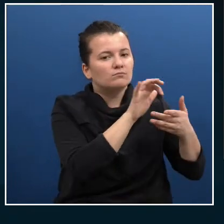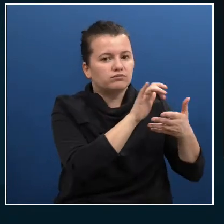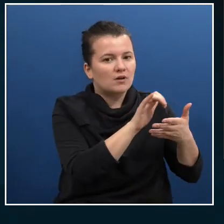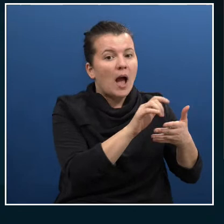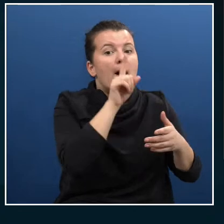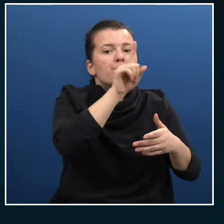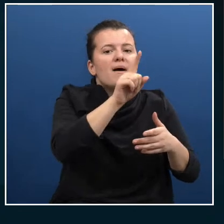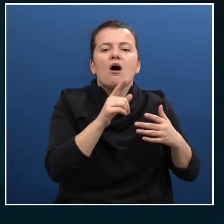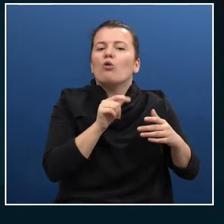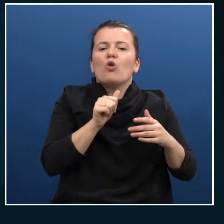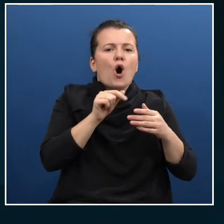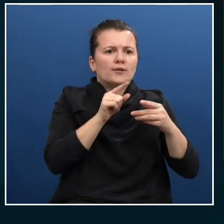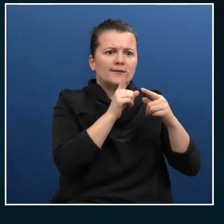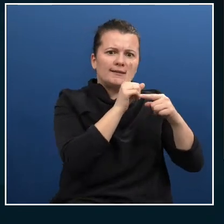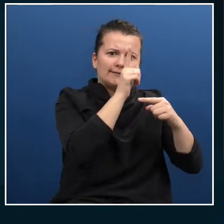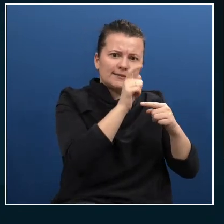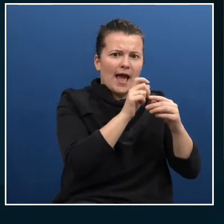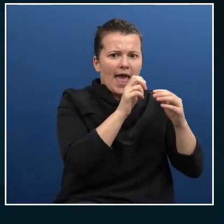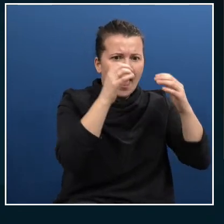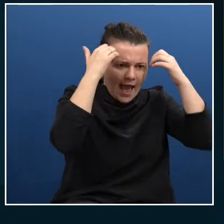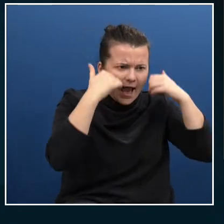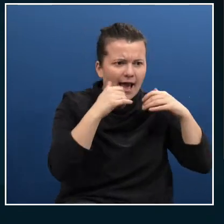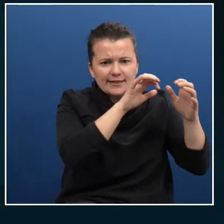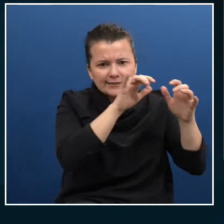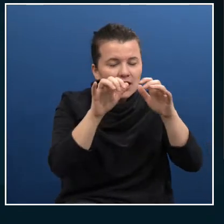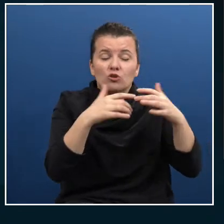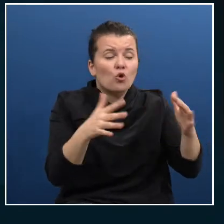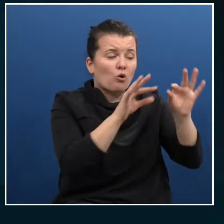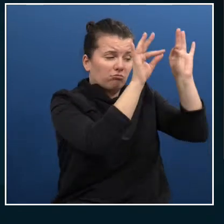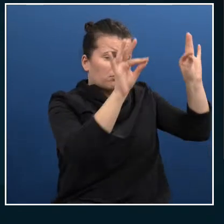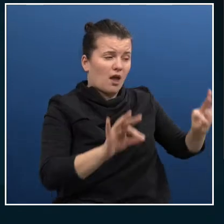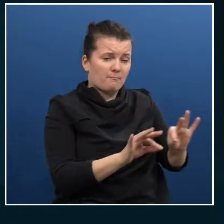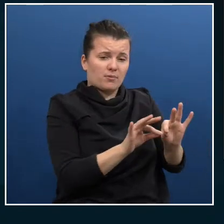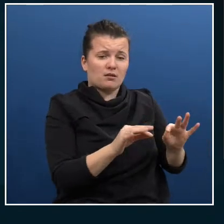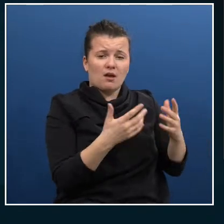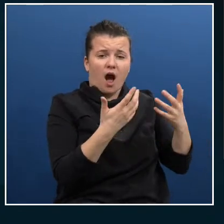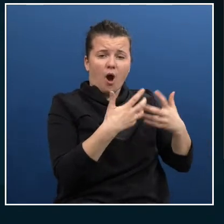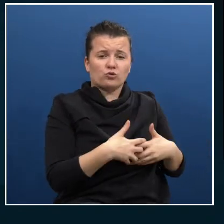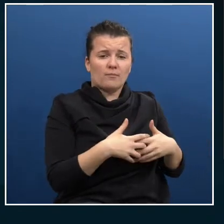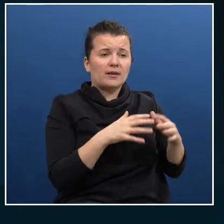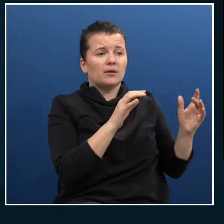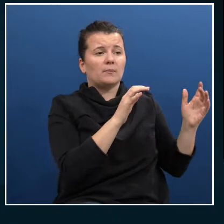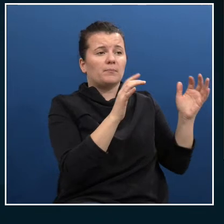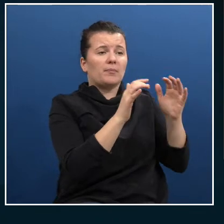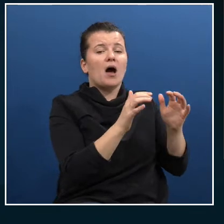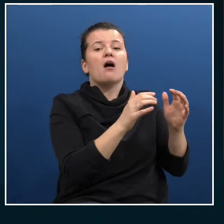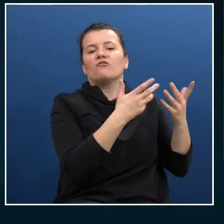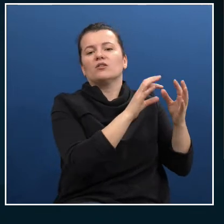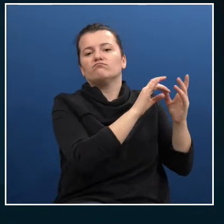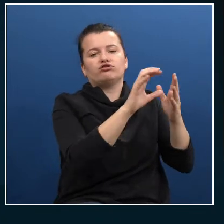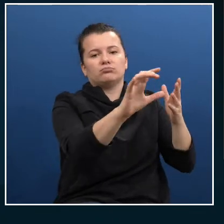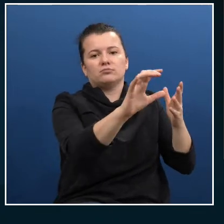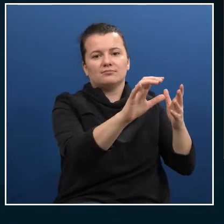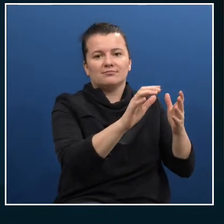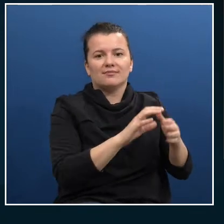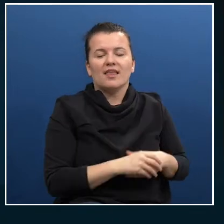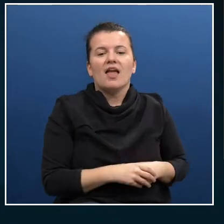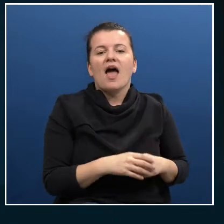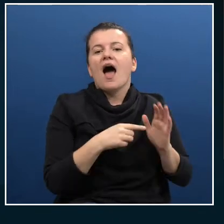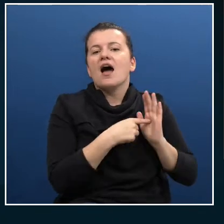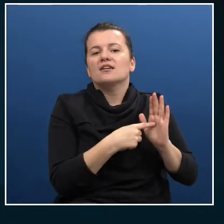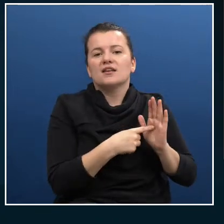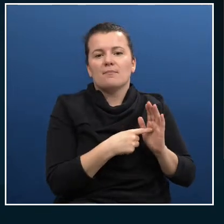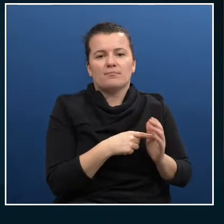simply provide the template that you want to use and a parameter file. And then in my case, I use the new